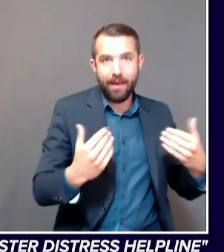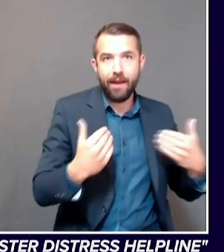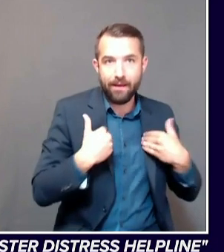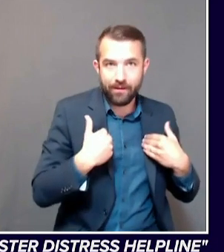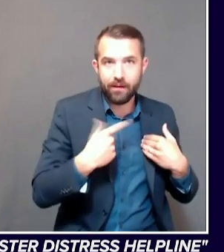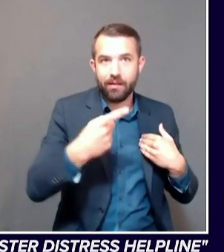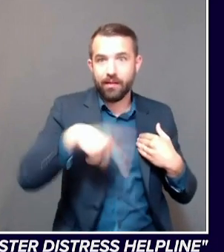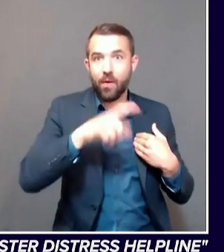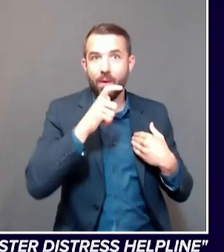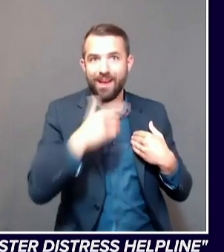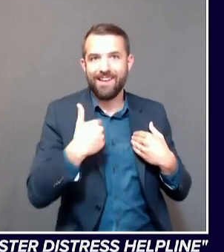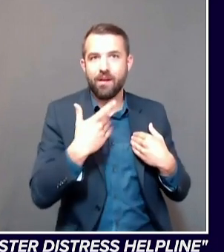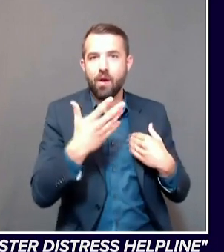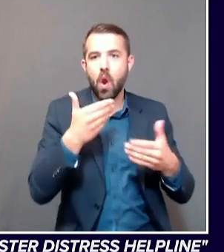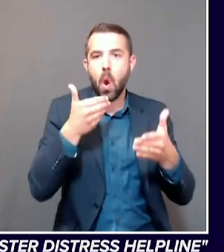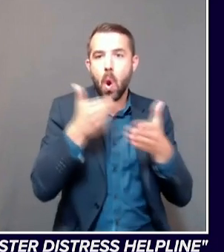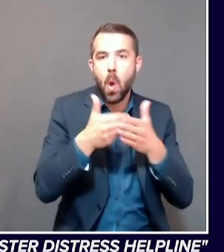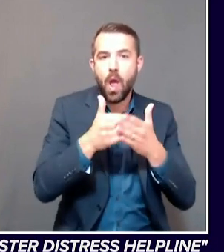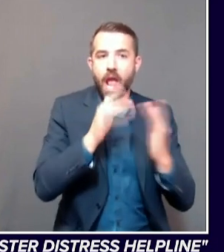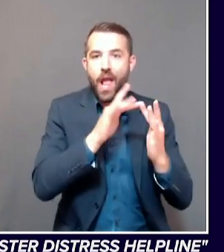living or working in an outbreak setting.